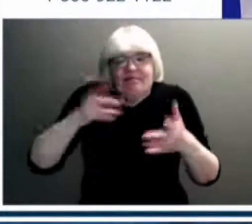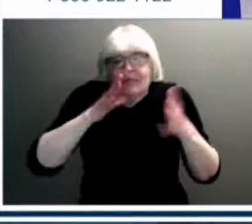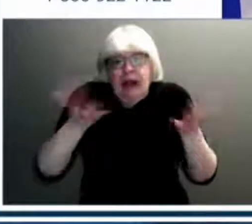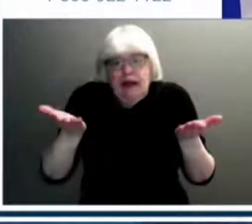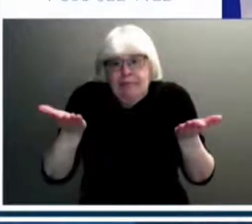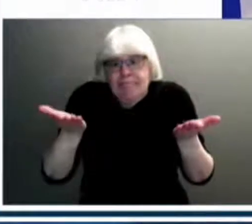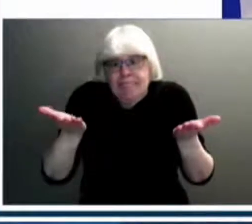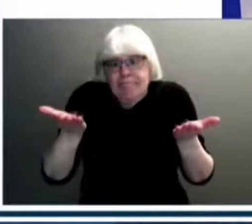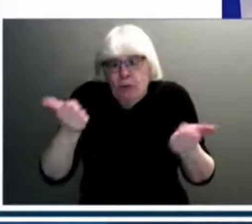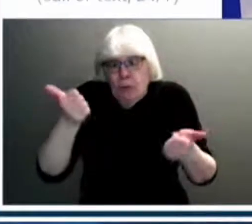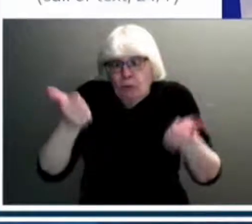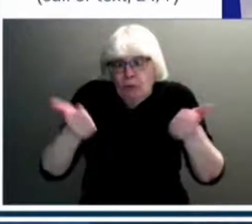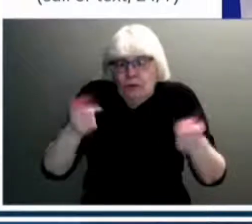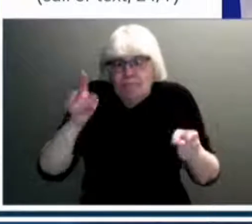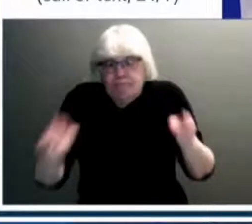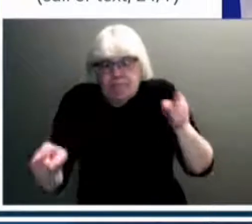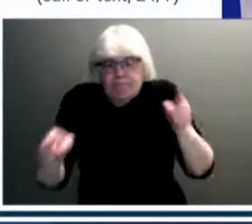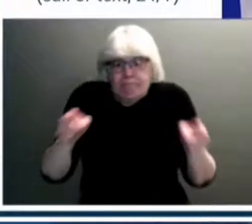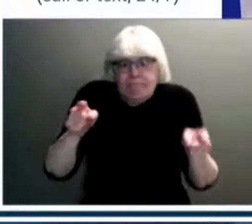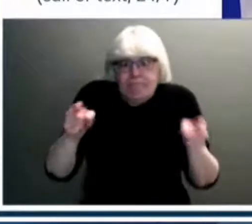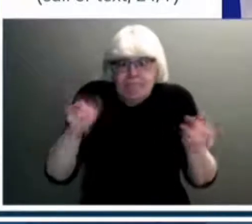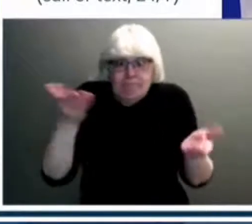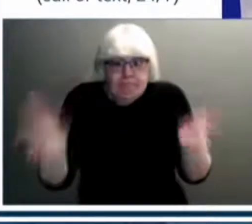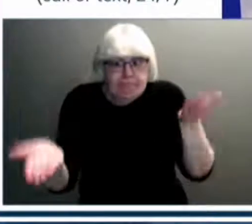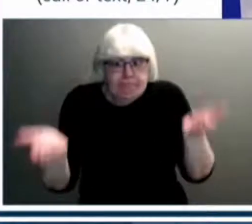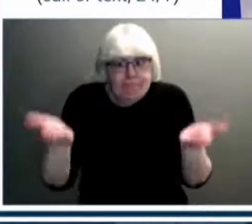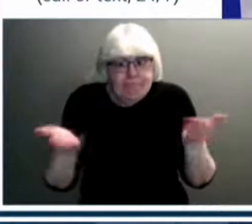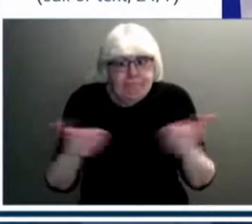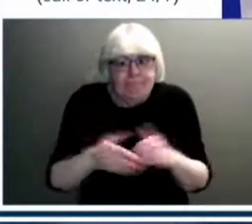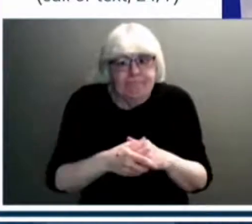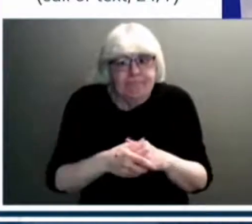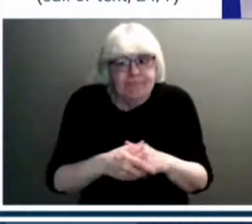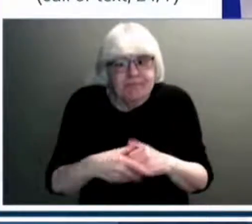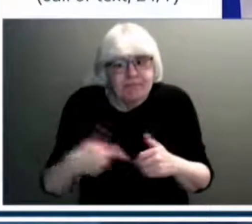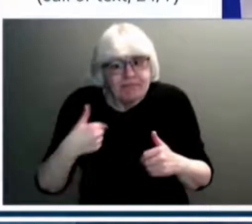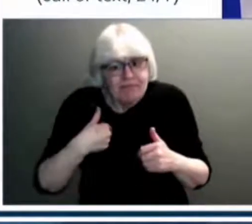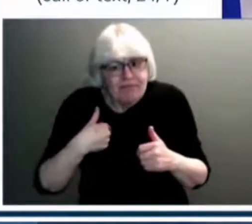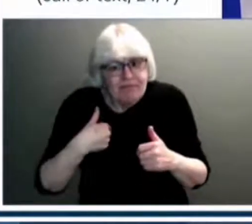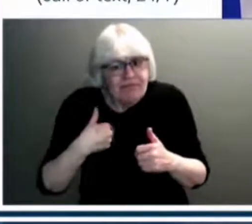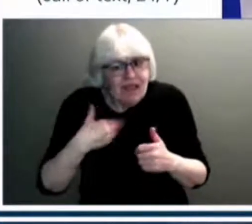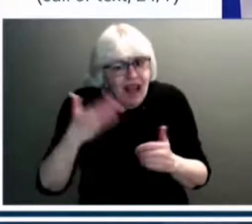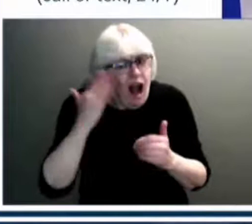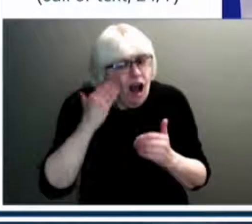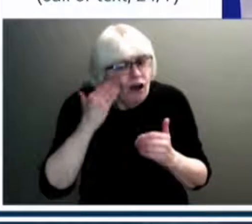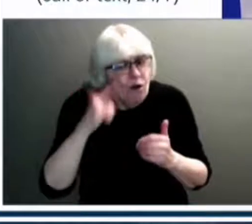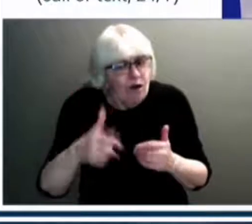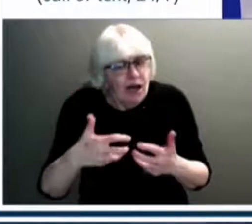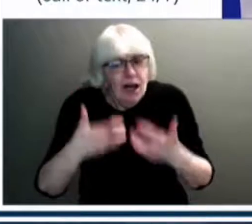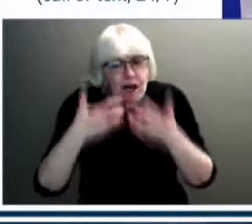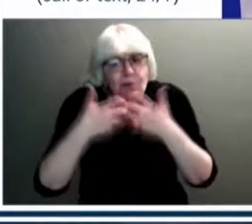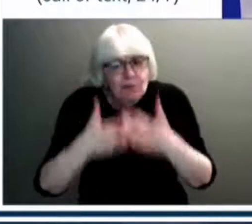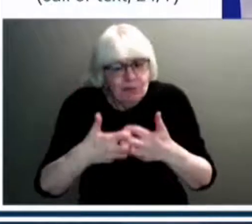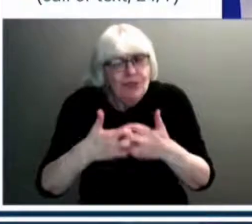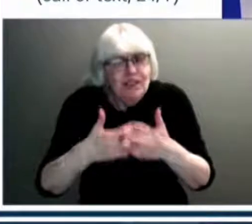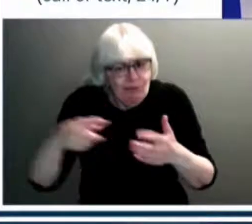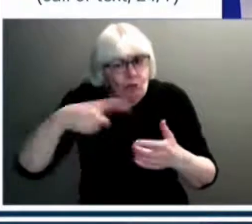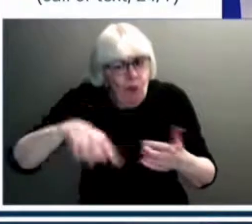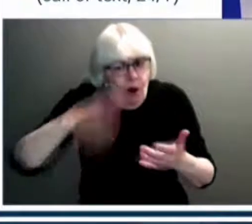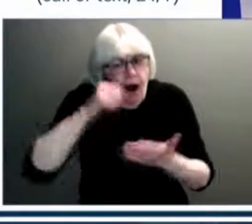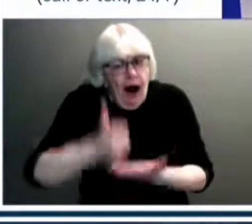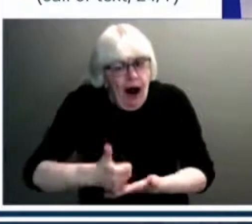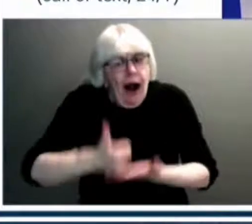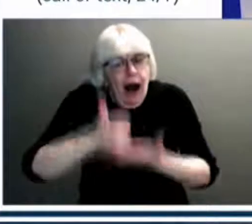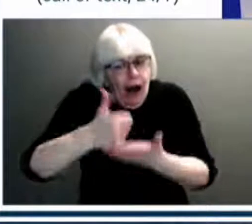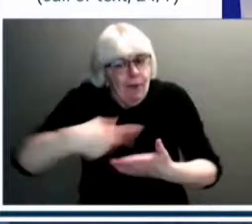me personally, we know that these machines will give people a lot of confidence, and we know that they'll do their job to increase